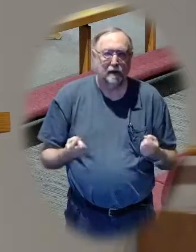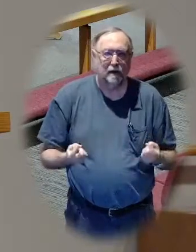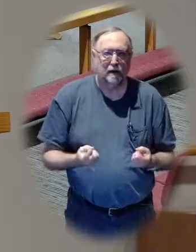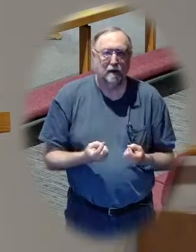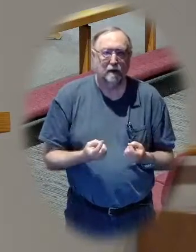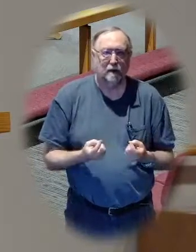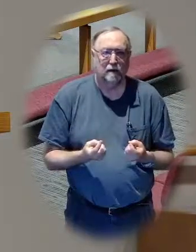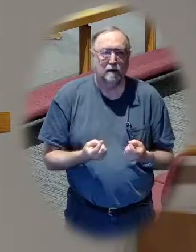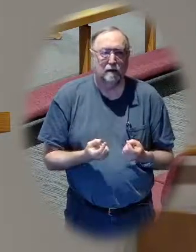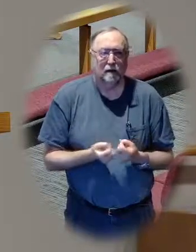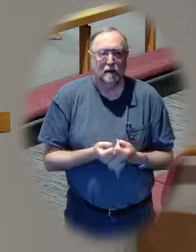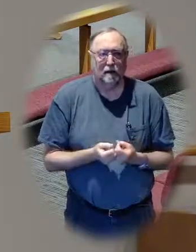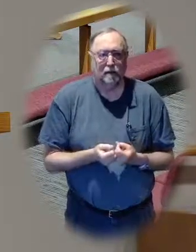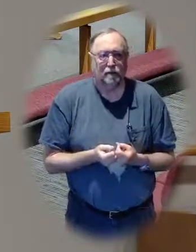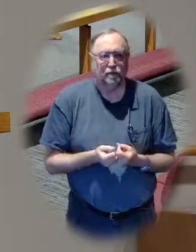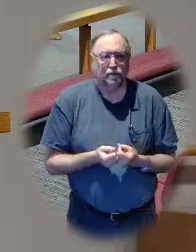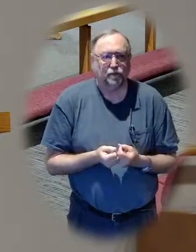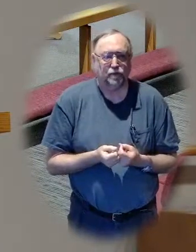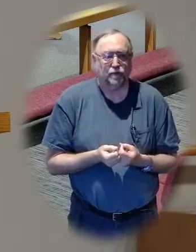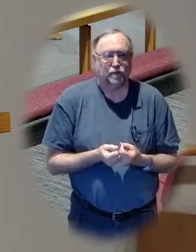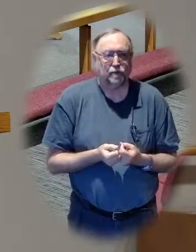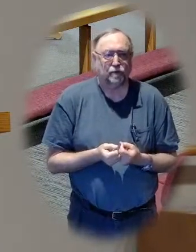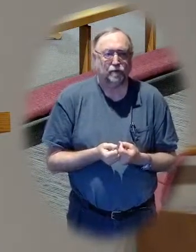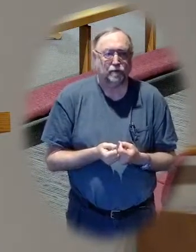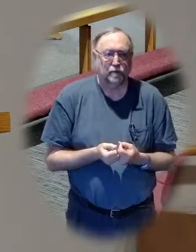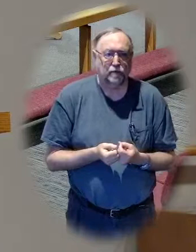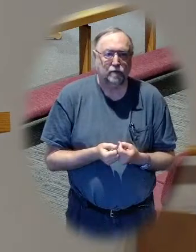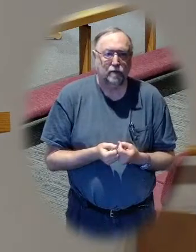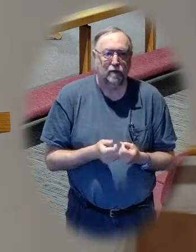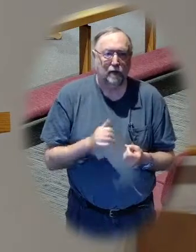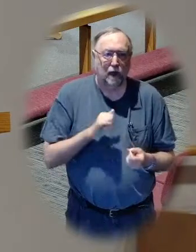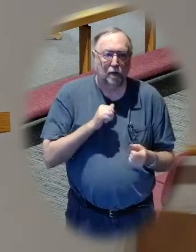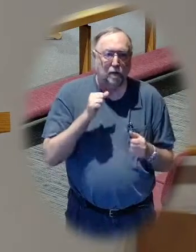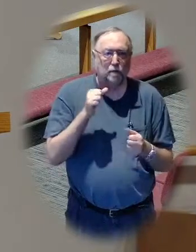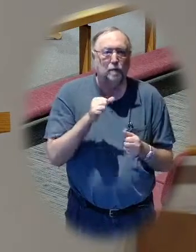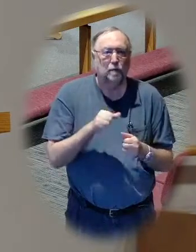I can't help but remember that